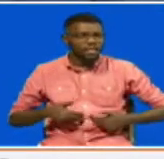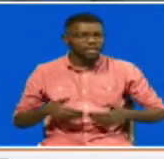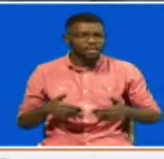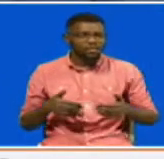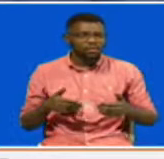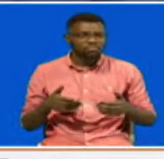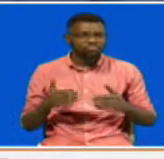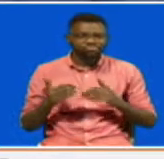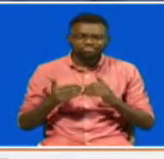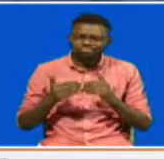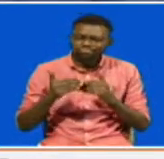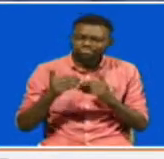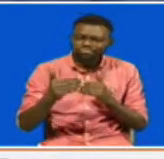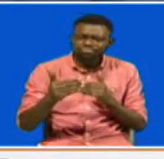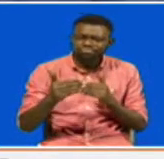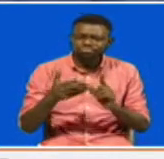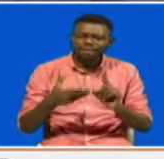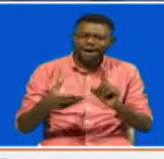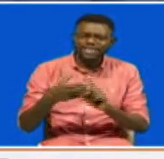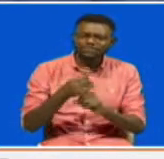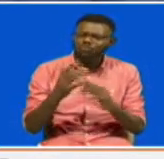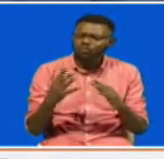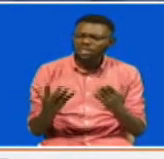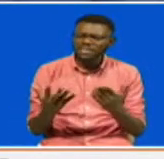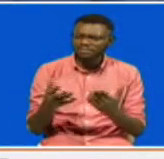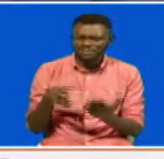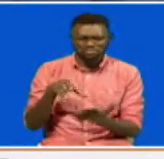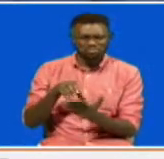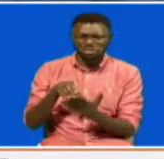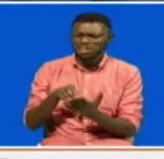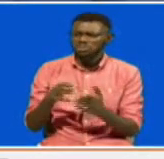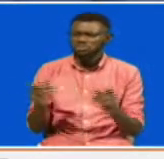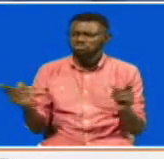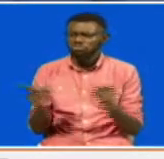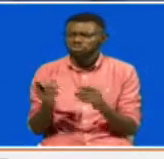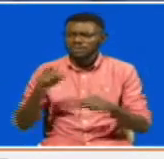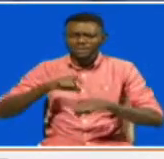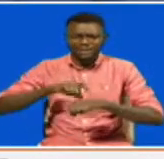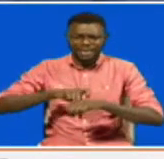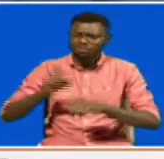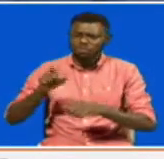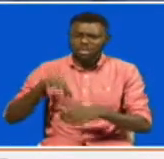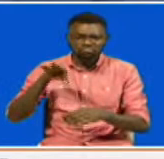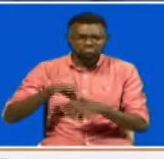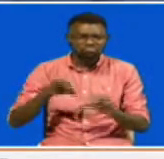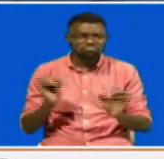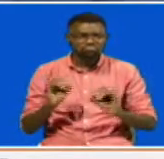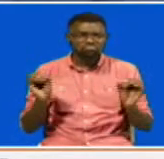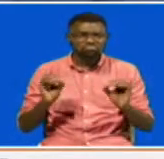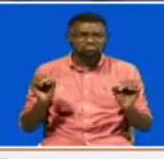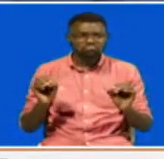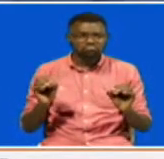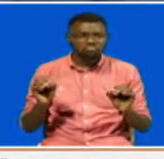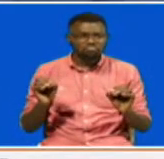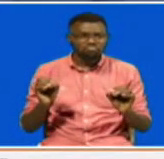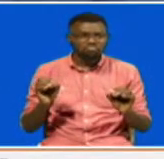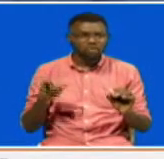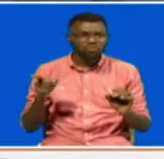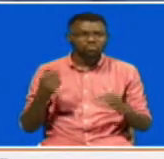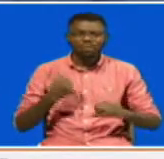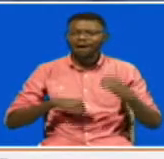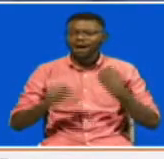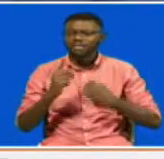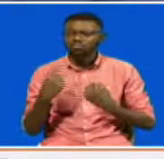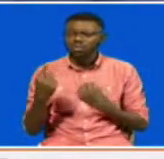is taking you from here? Because this is a temporary position, Malala. You have not been elected, and probably acting capacity. Do you see